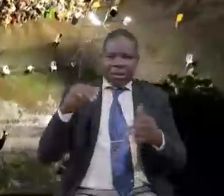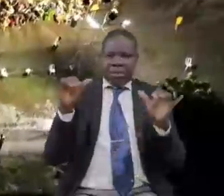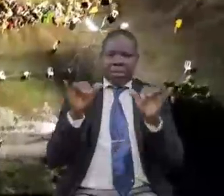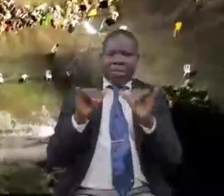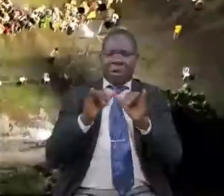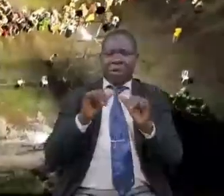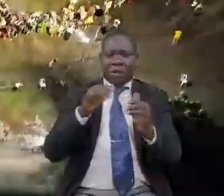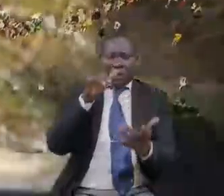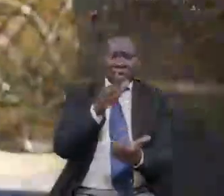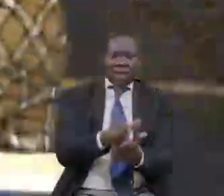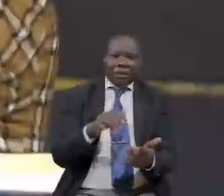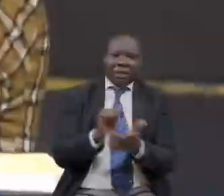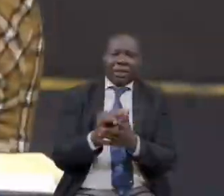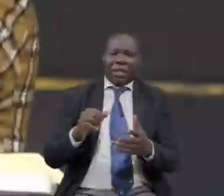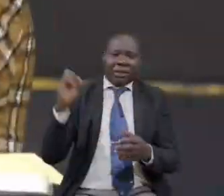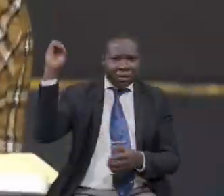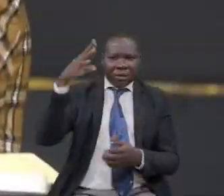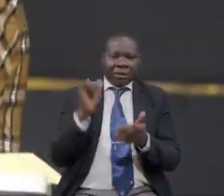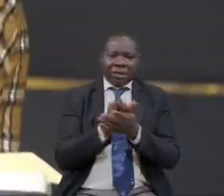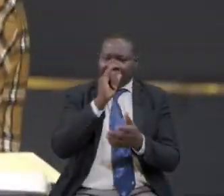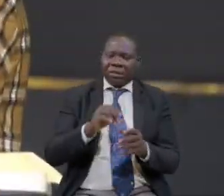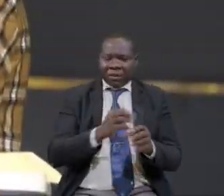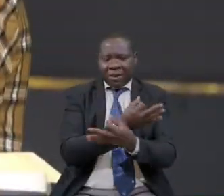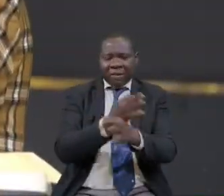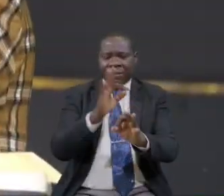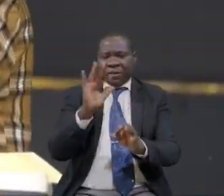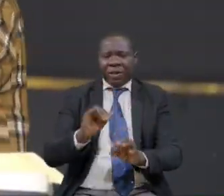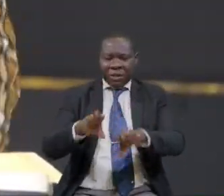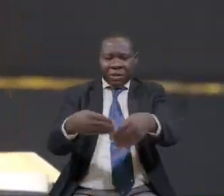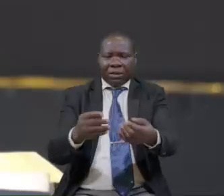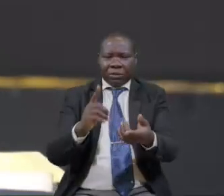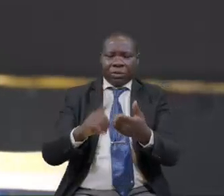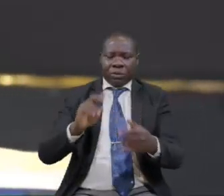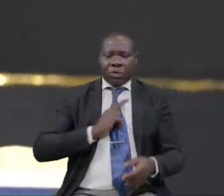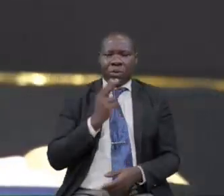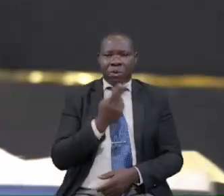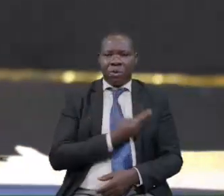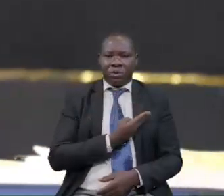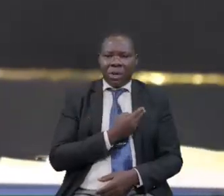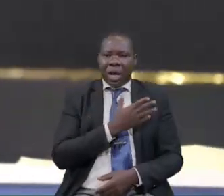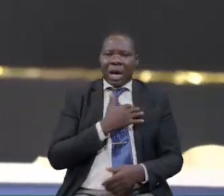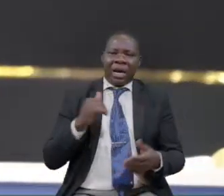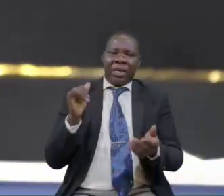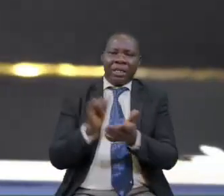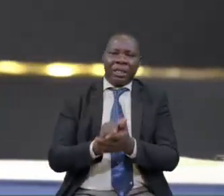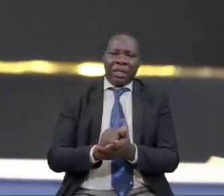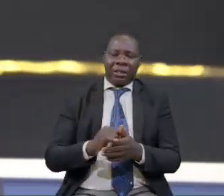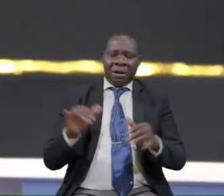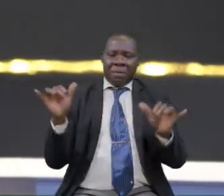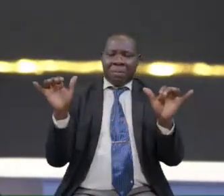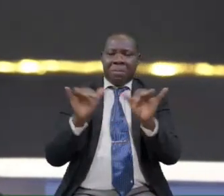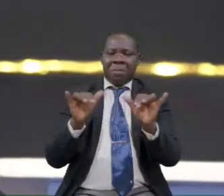grace that is freely bestowed upon us. And that matchless,